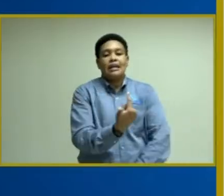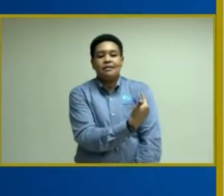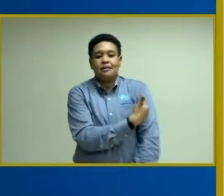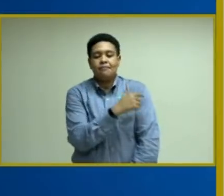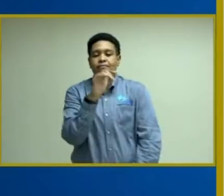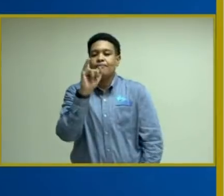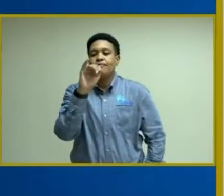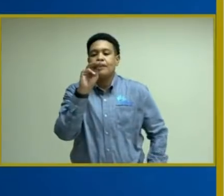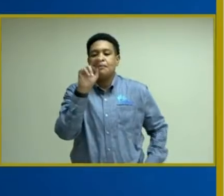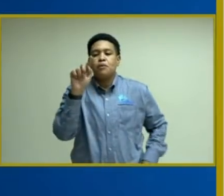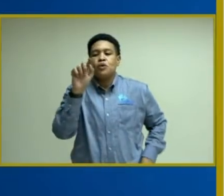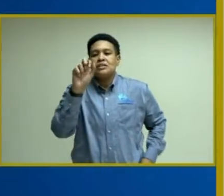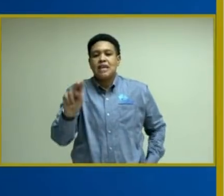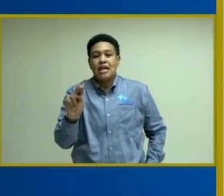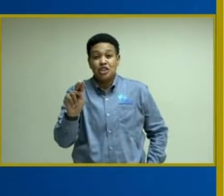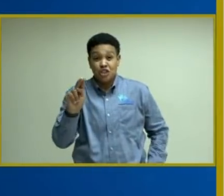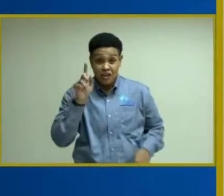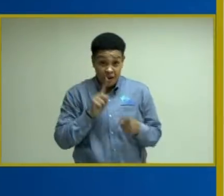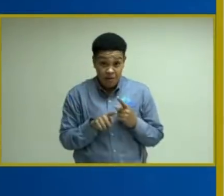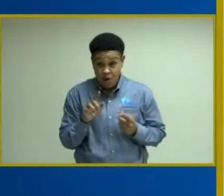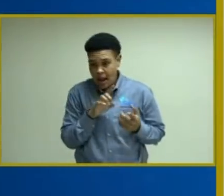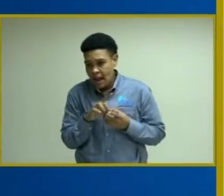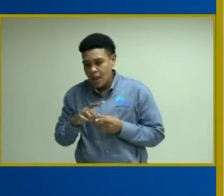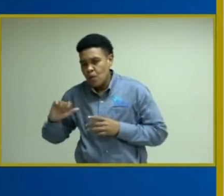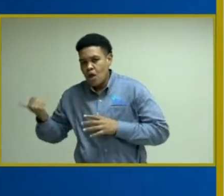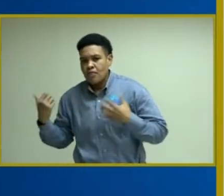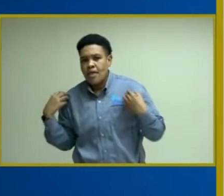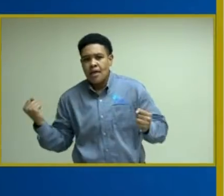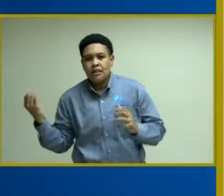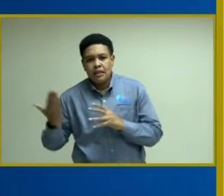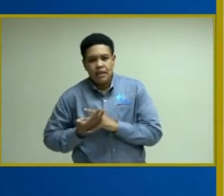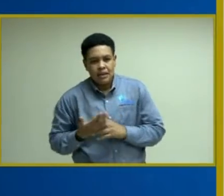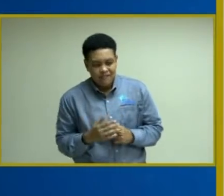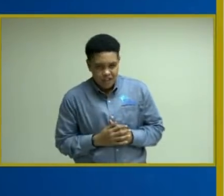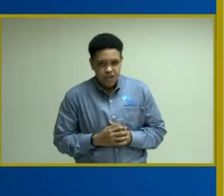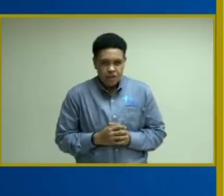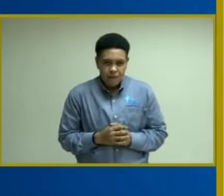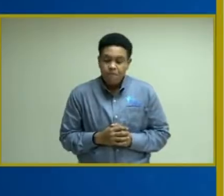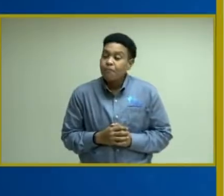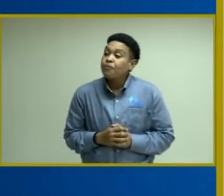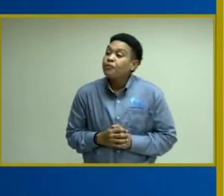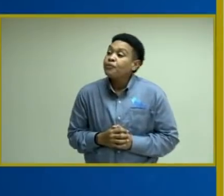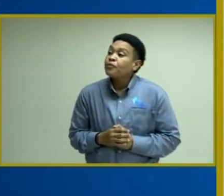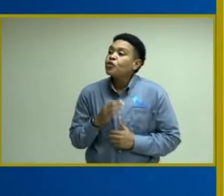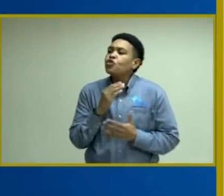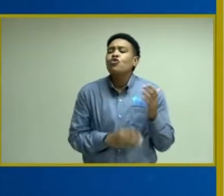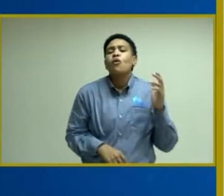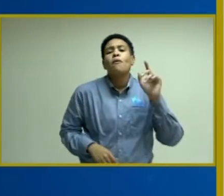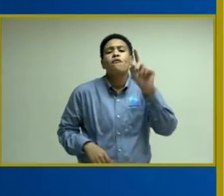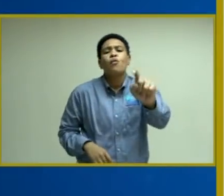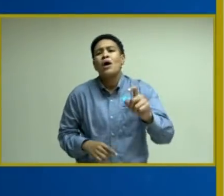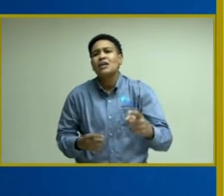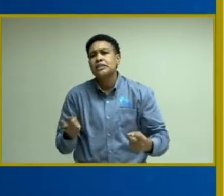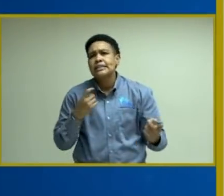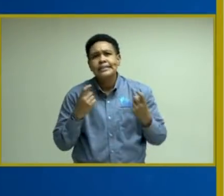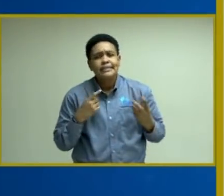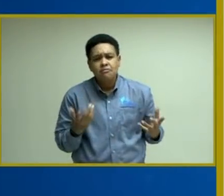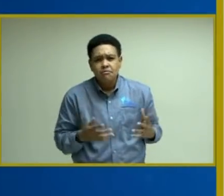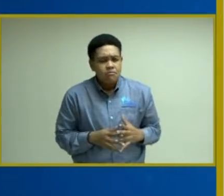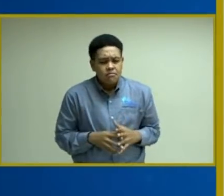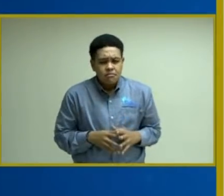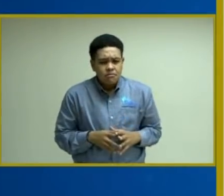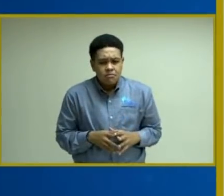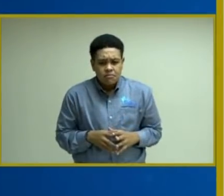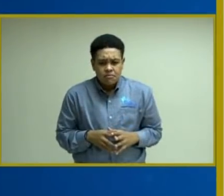immunizations and its linkages with other health interventions. So some of the questions asked.